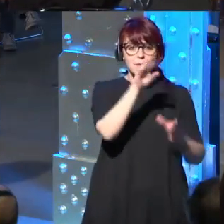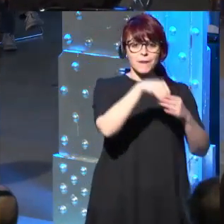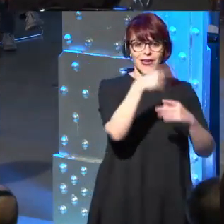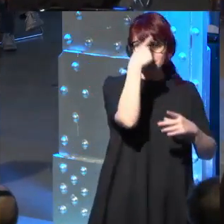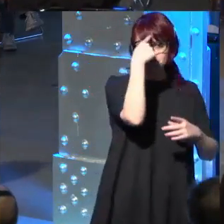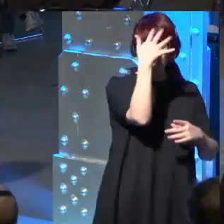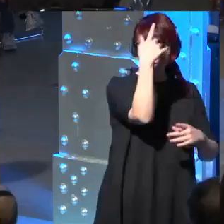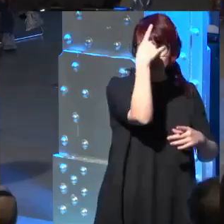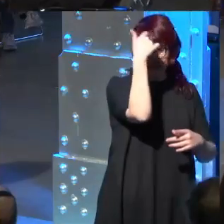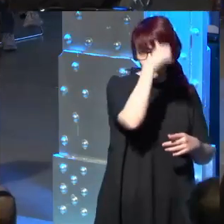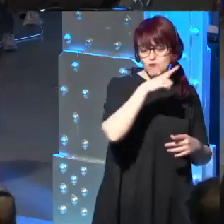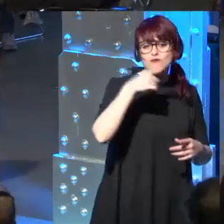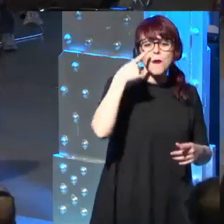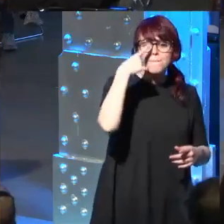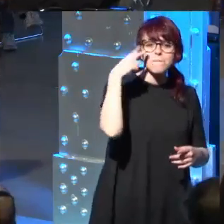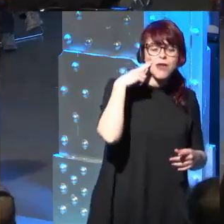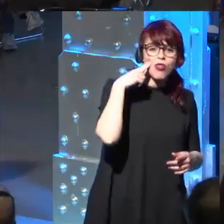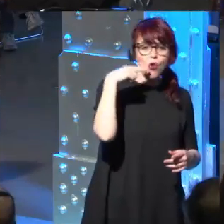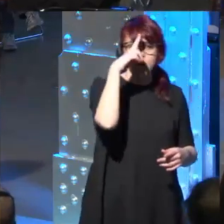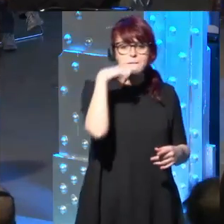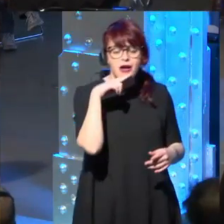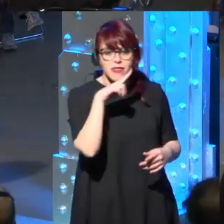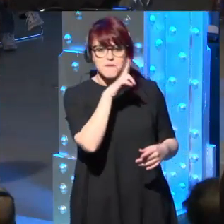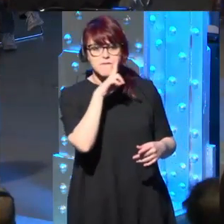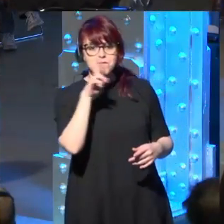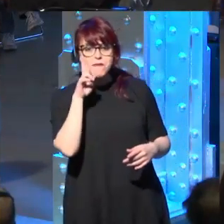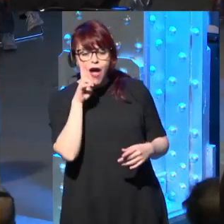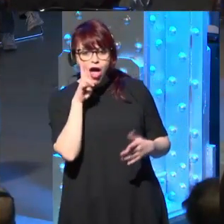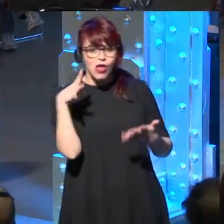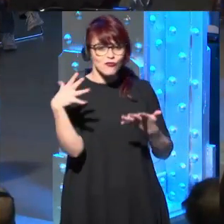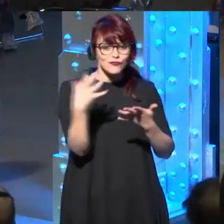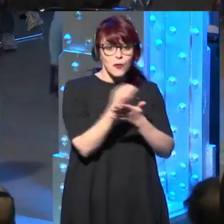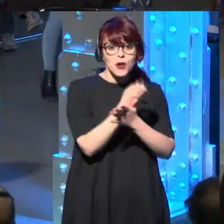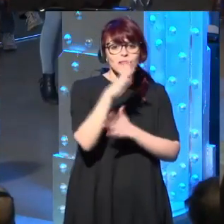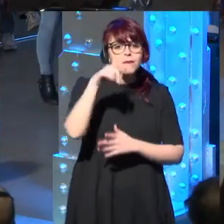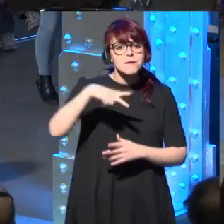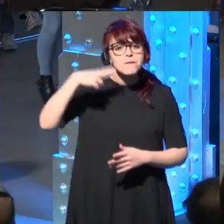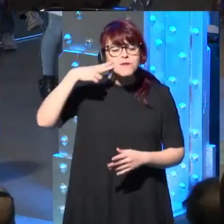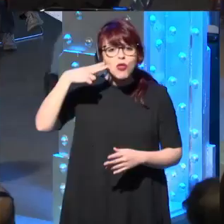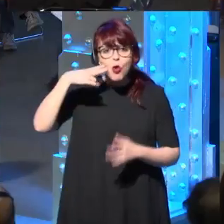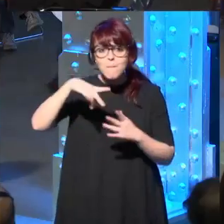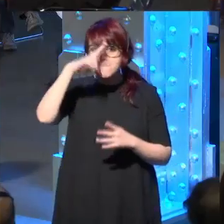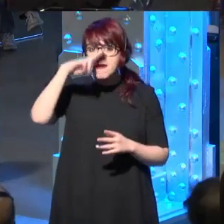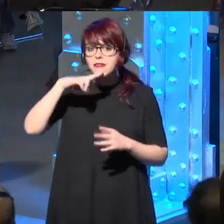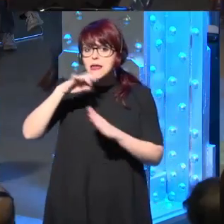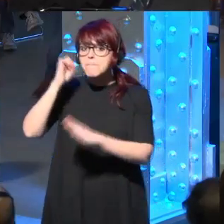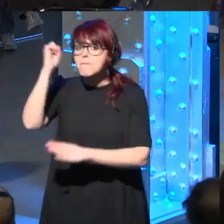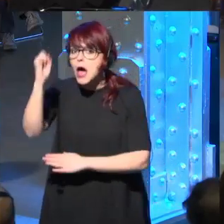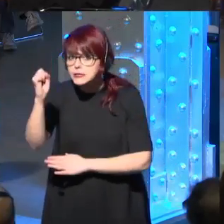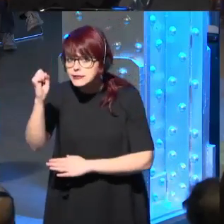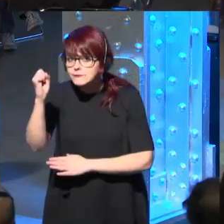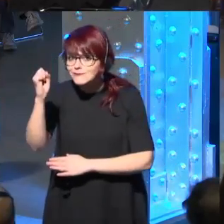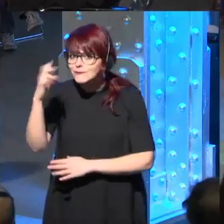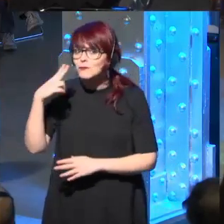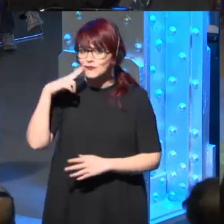guy, the fear, the mother and the father, and finally the fear of killing